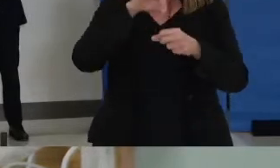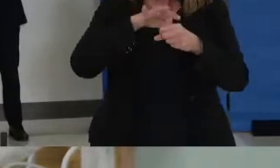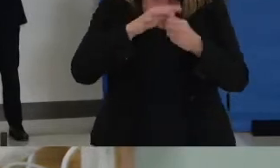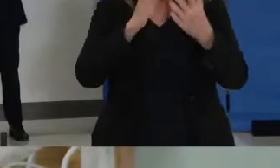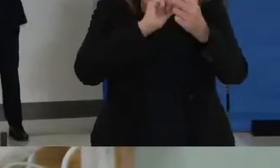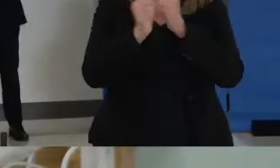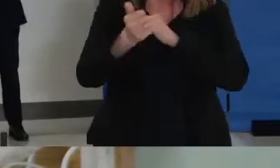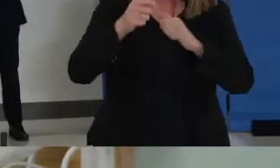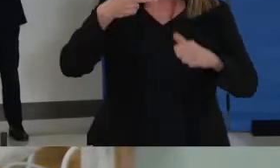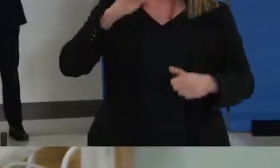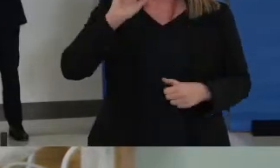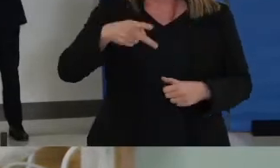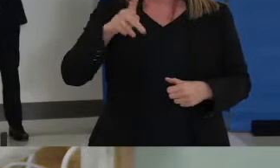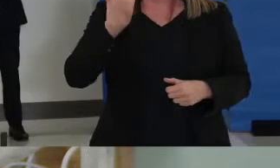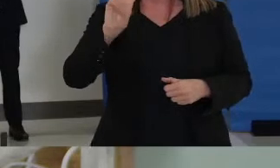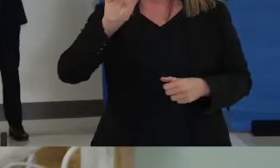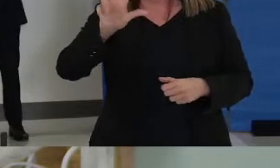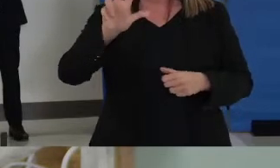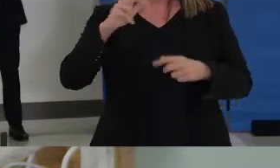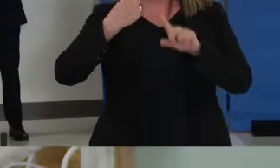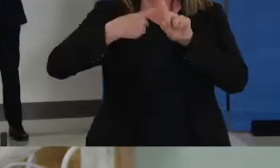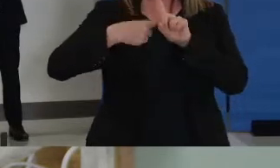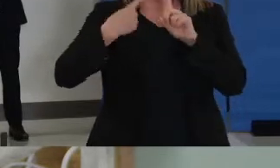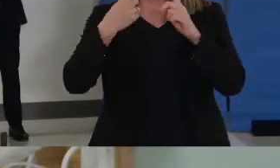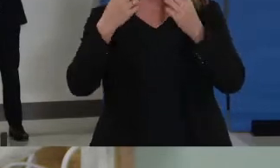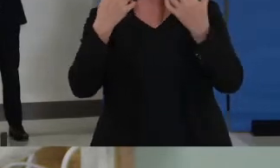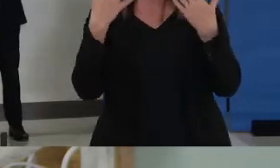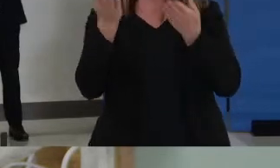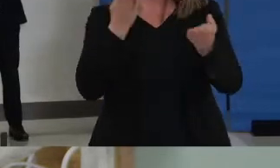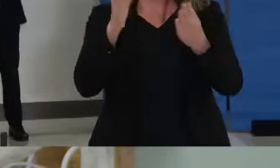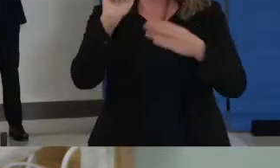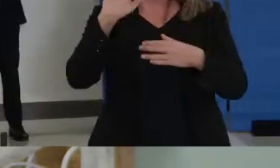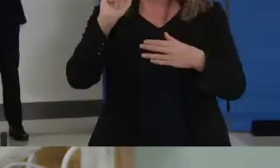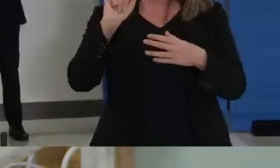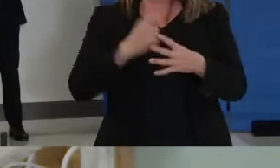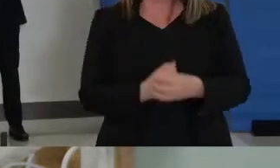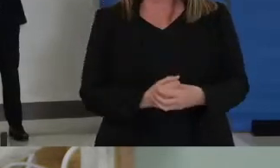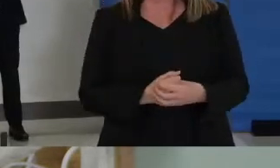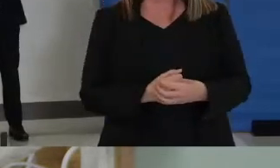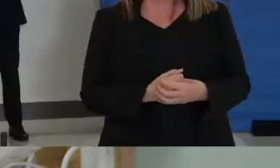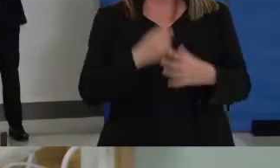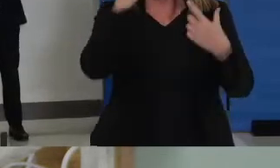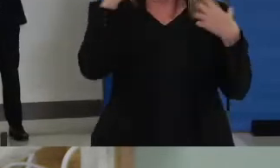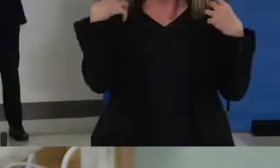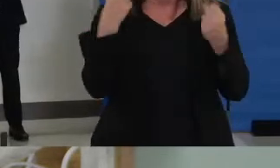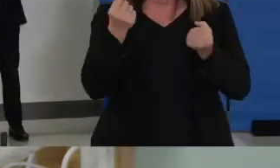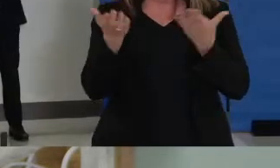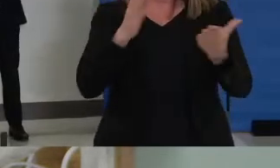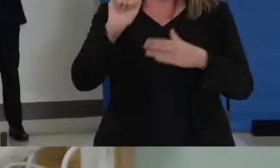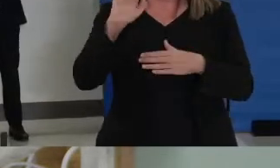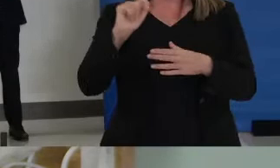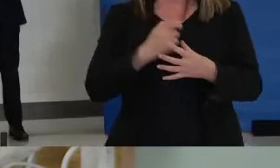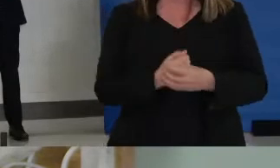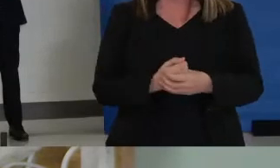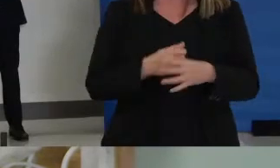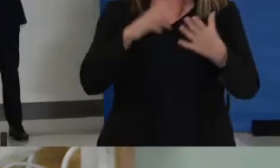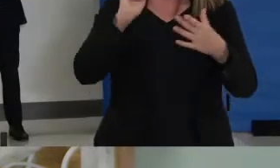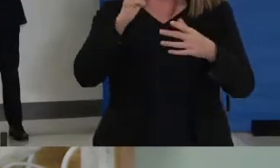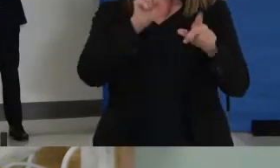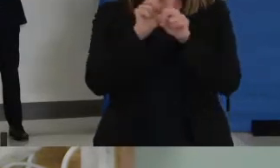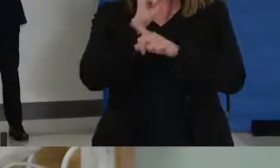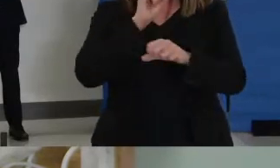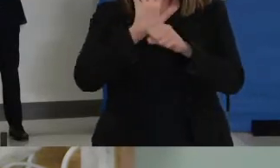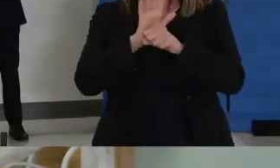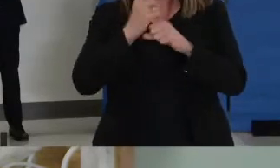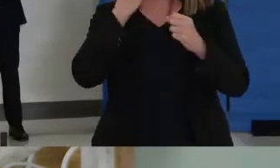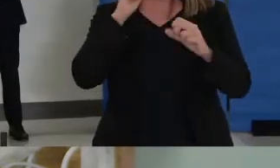Prop 63, the Mental Health Services Act, as a commitment to doing right by people who were so often